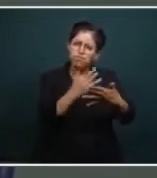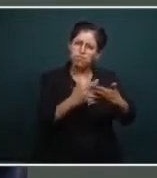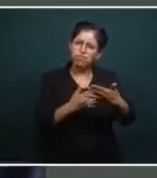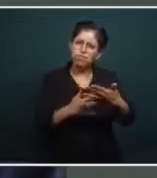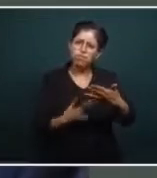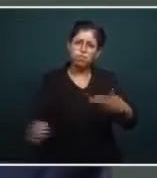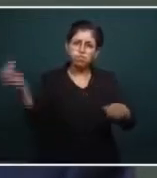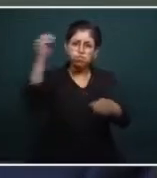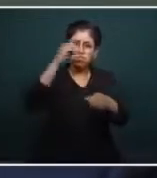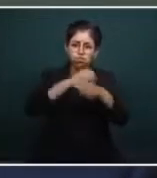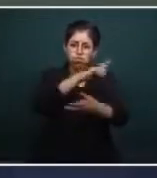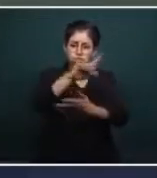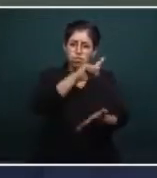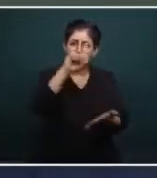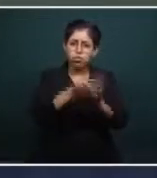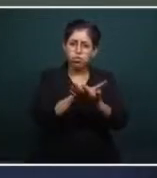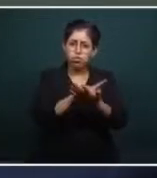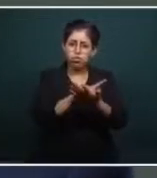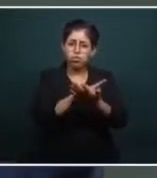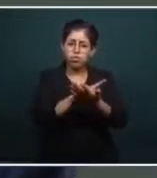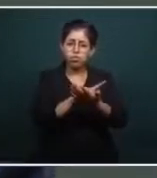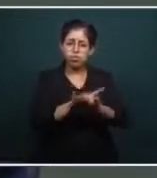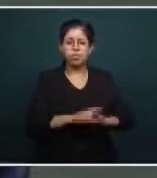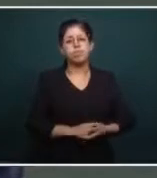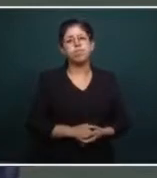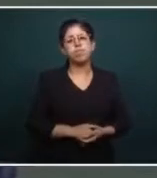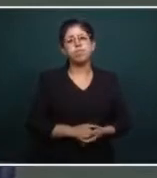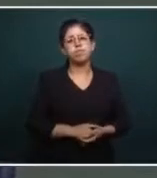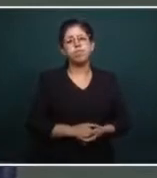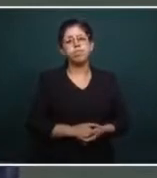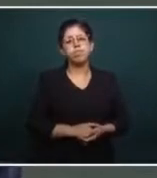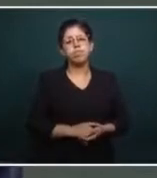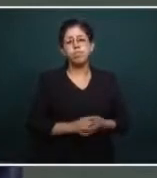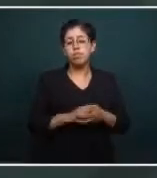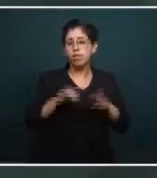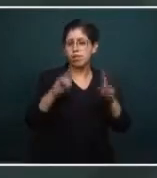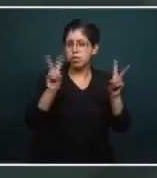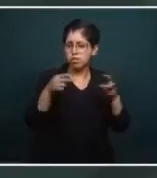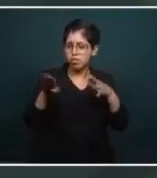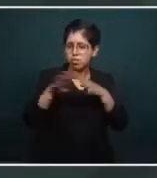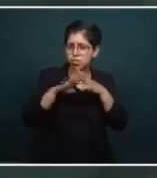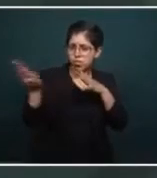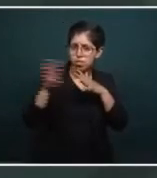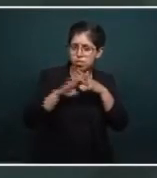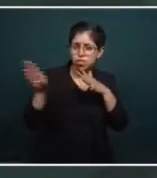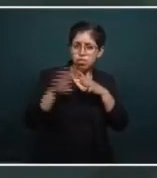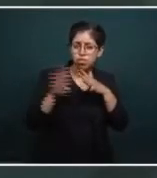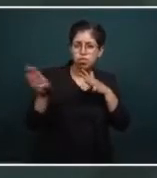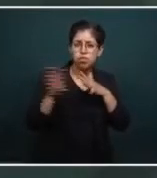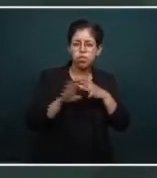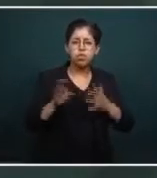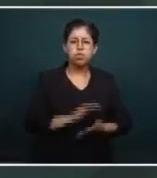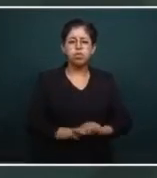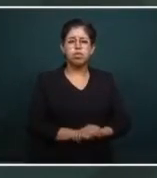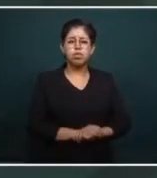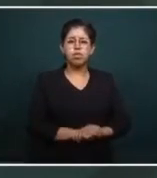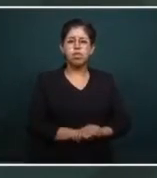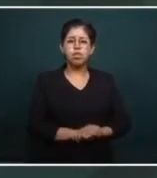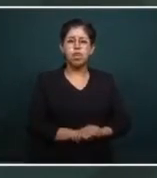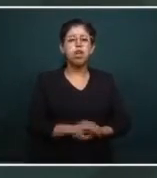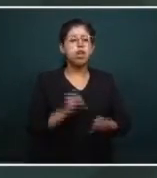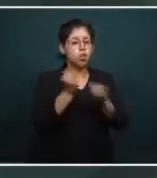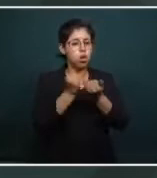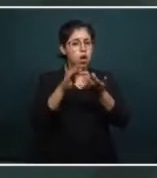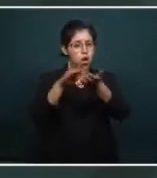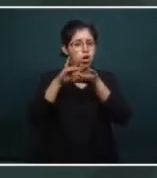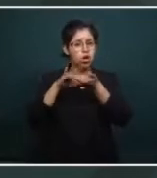plan de la ley en that nuestro has to do país with the applying en materia the law in our migratoria. country regarding the Nos migration, ayuda la Guardia